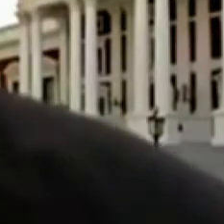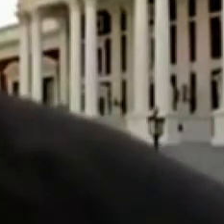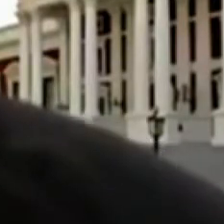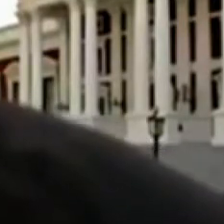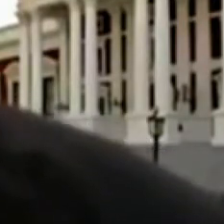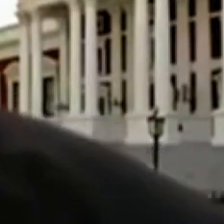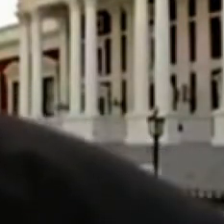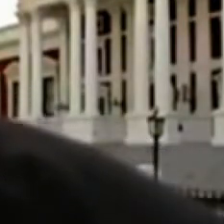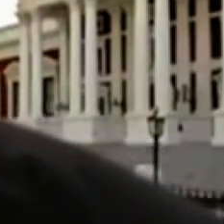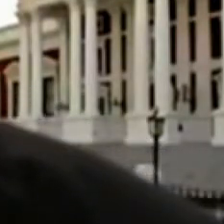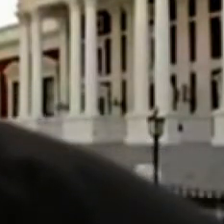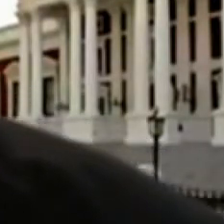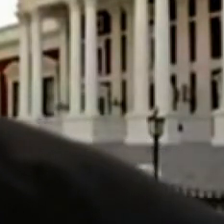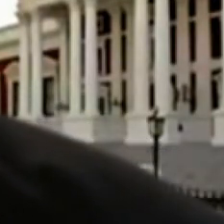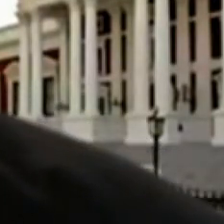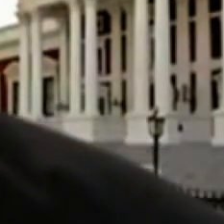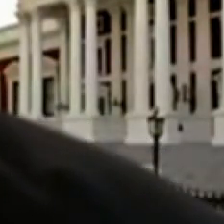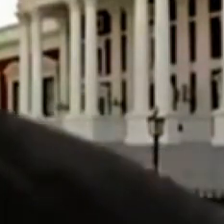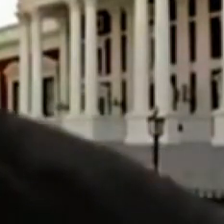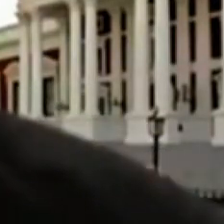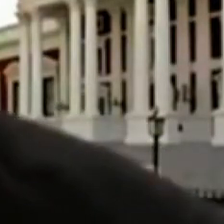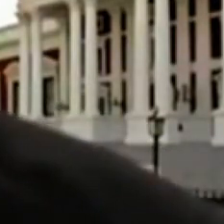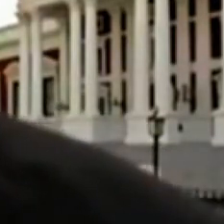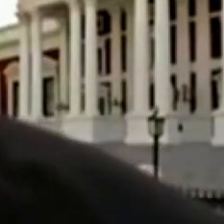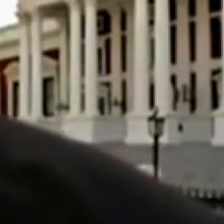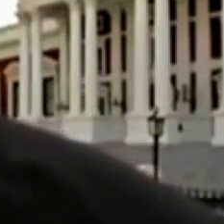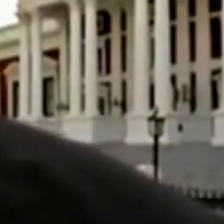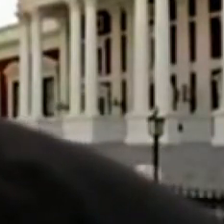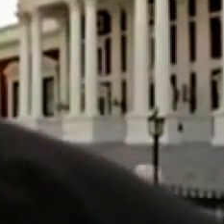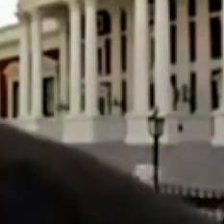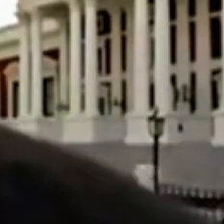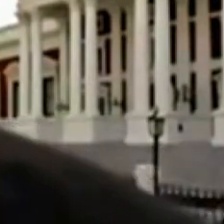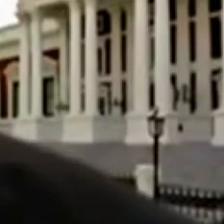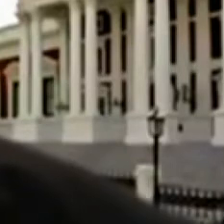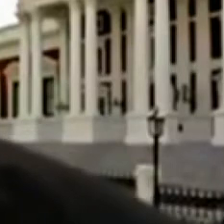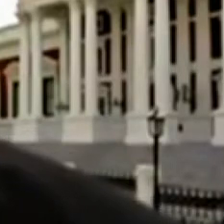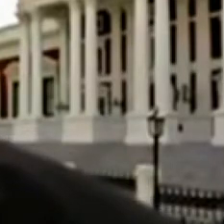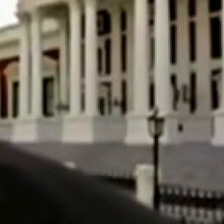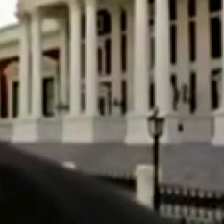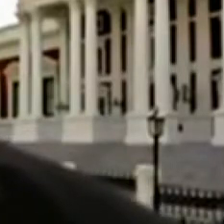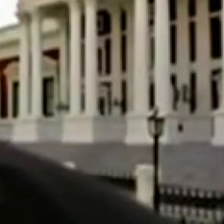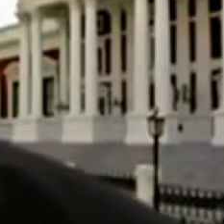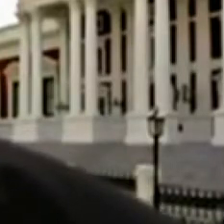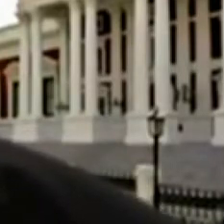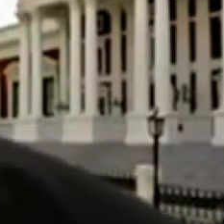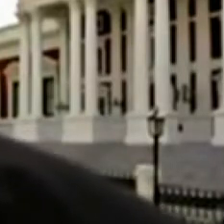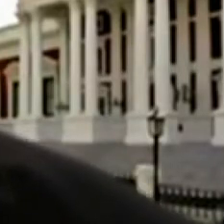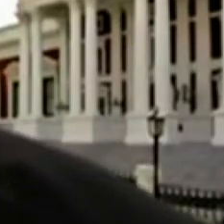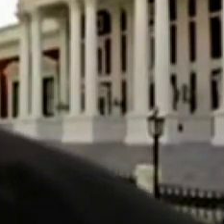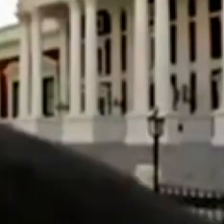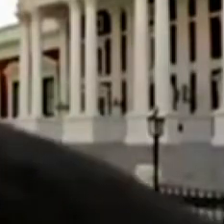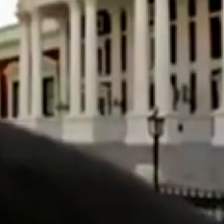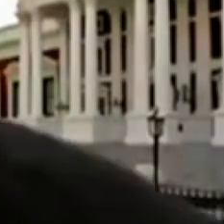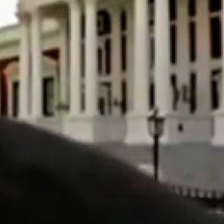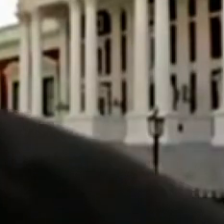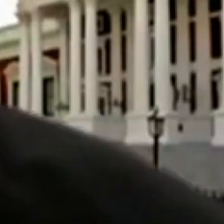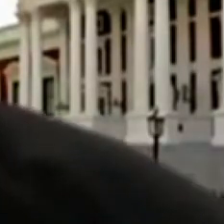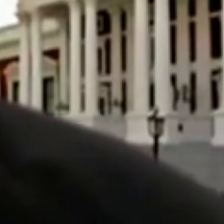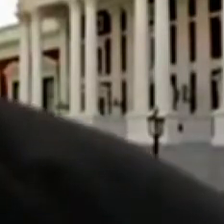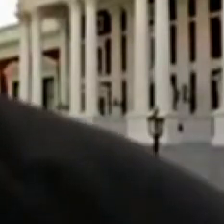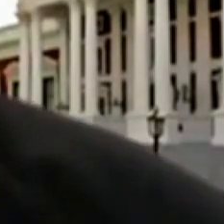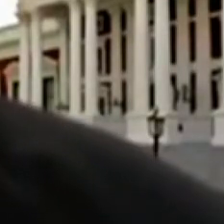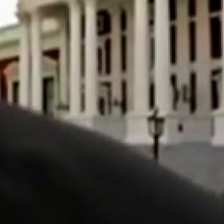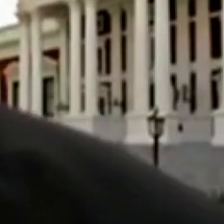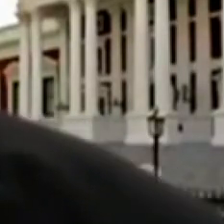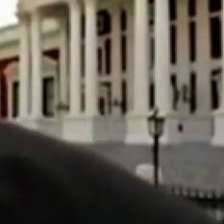answered so that we have proper attention to each of the questions that each member asks.